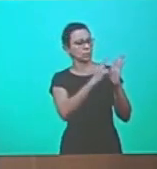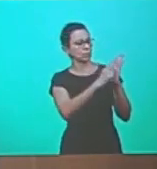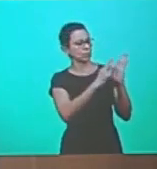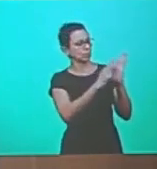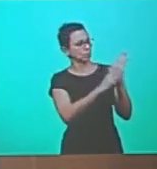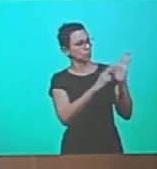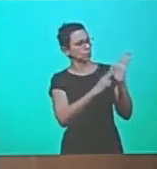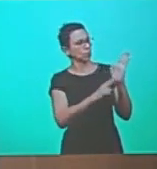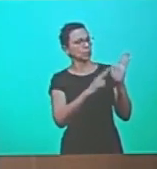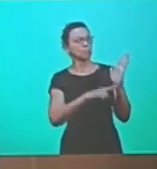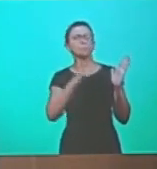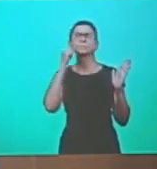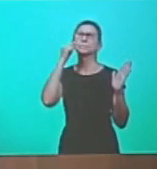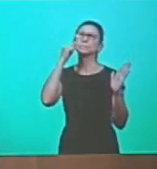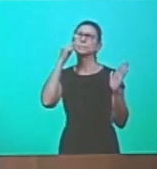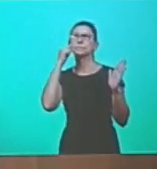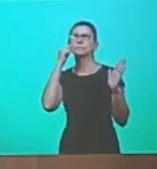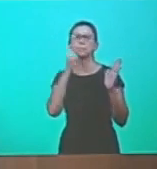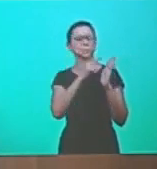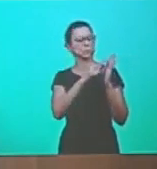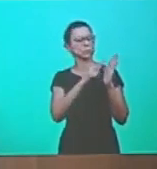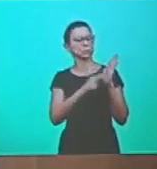the first thing you do is make a list